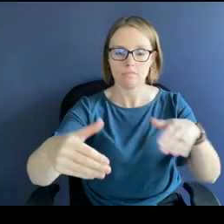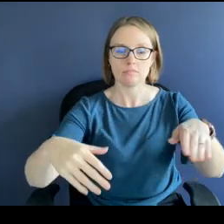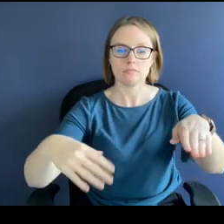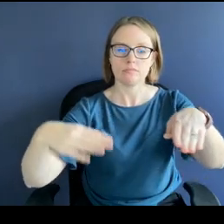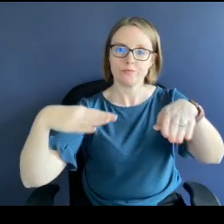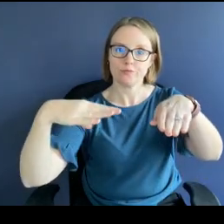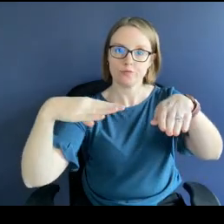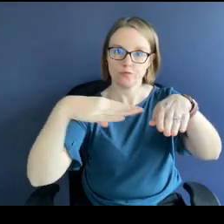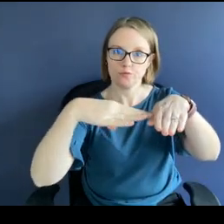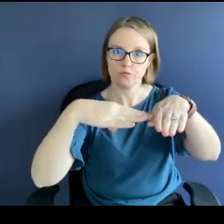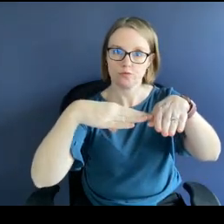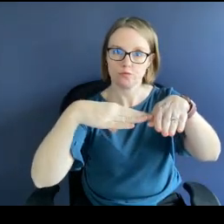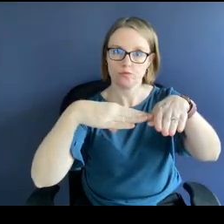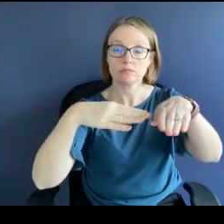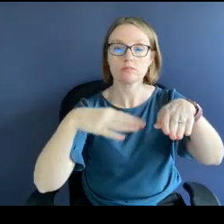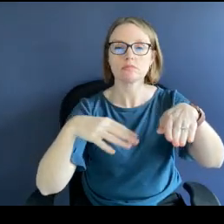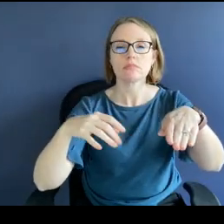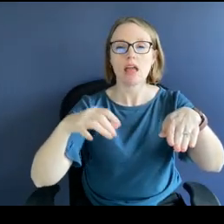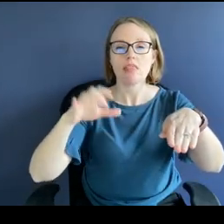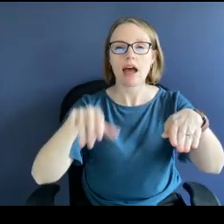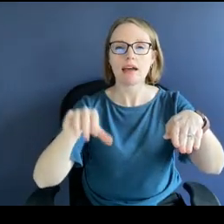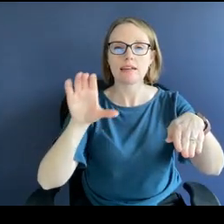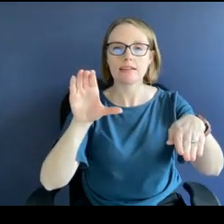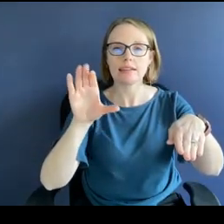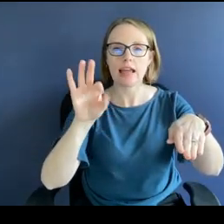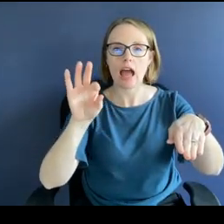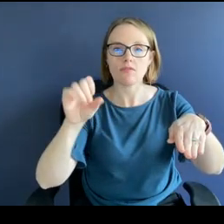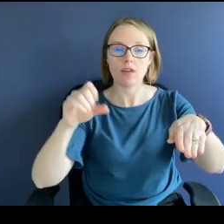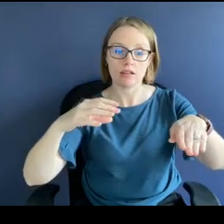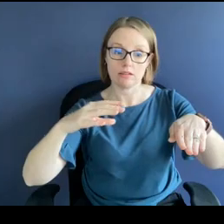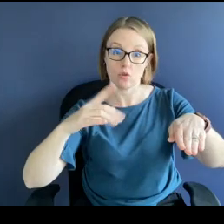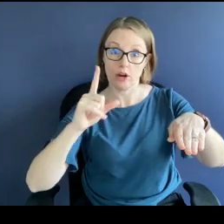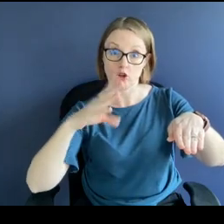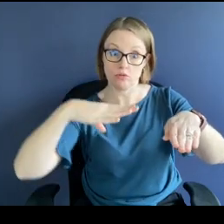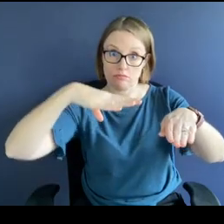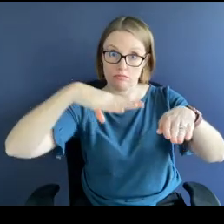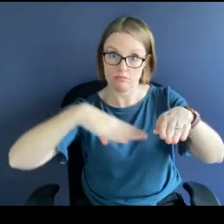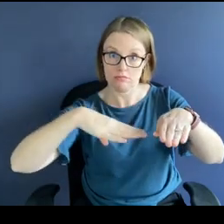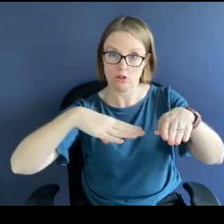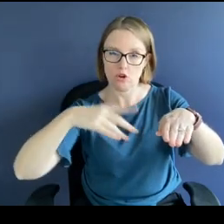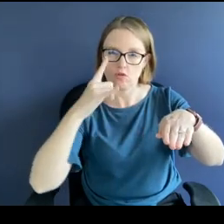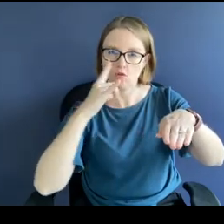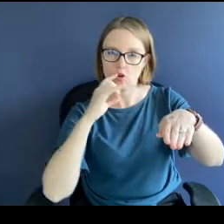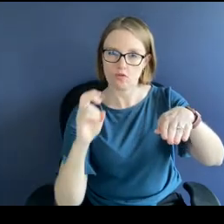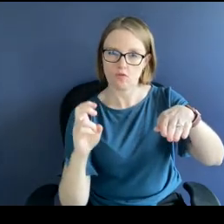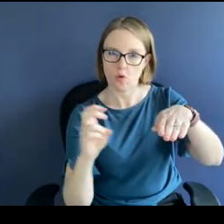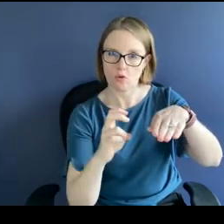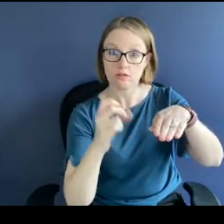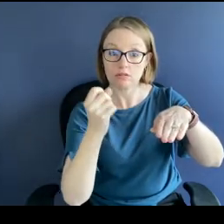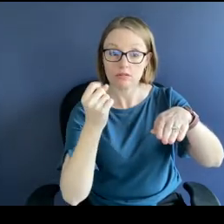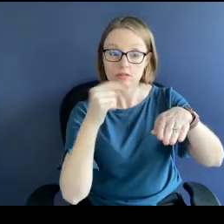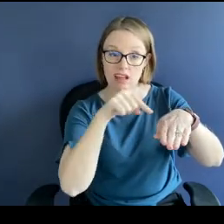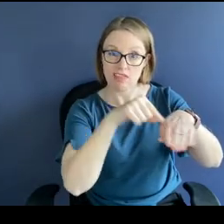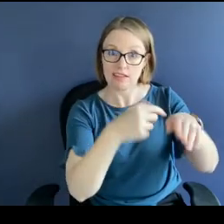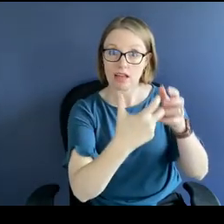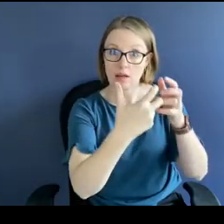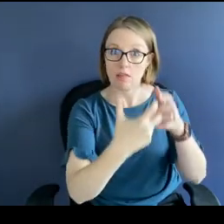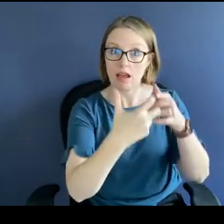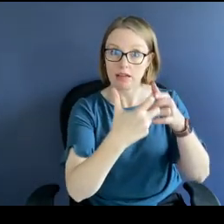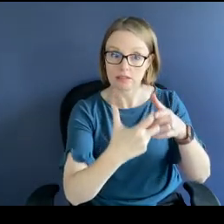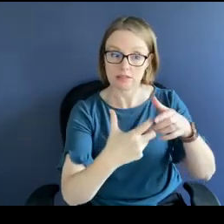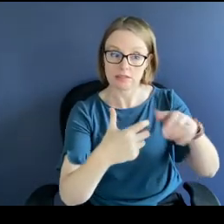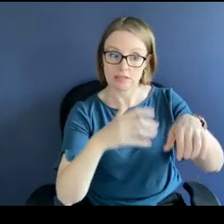Where the CFS is positioned for a forward approach, it shall be centered on the appliance.